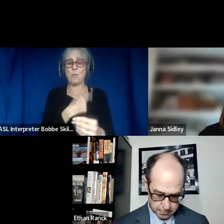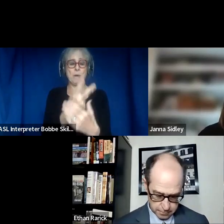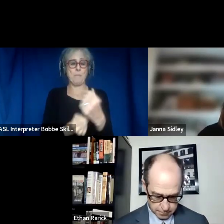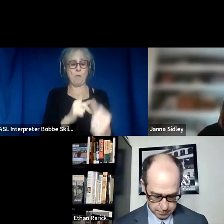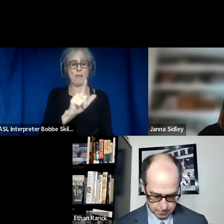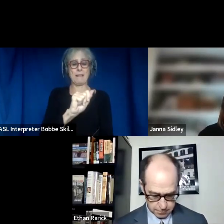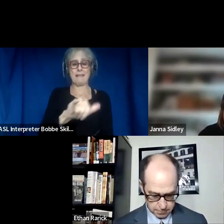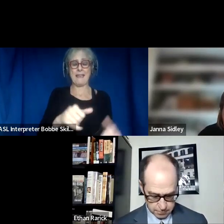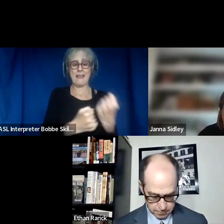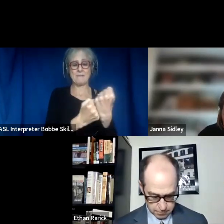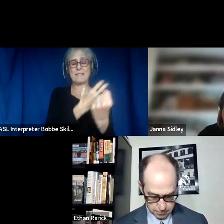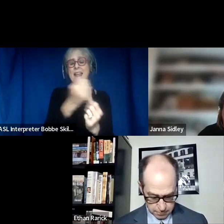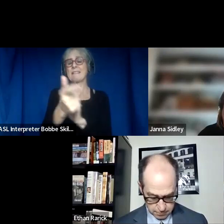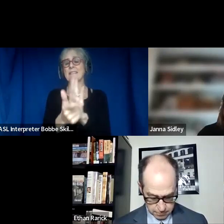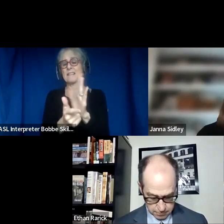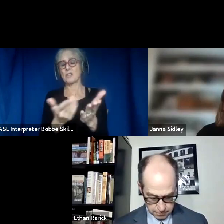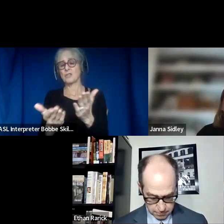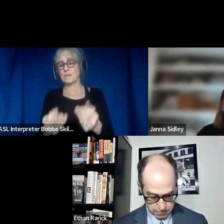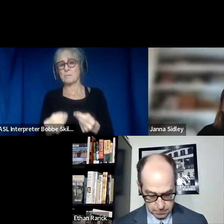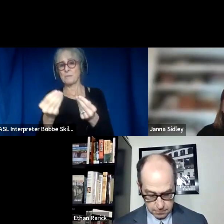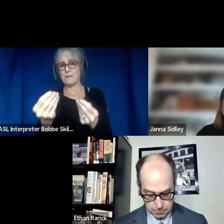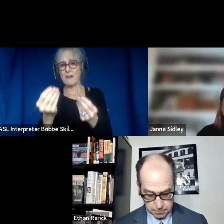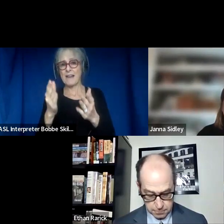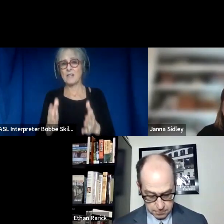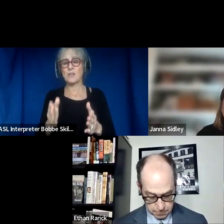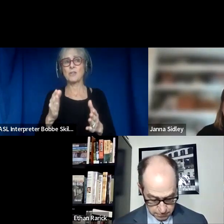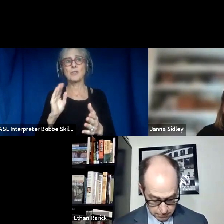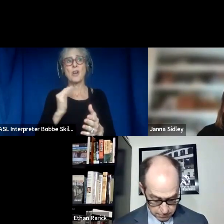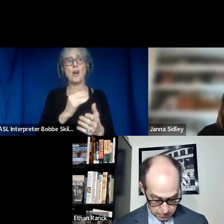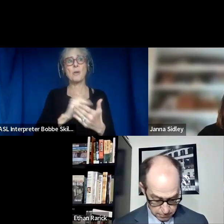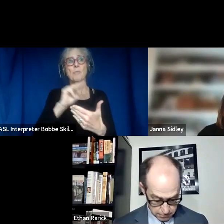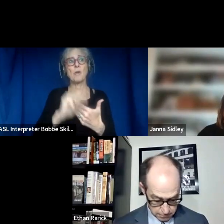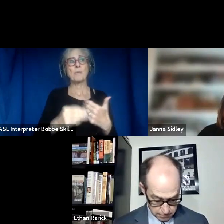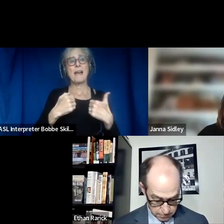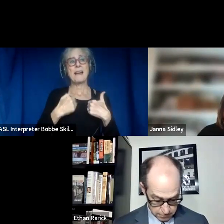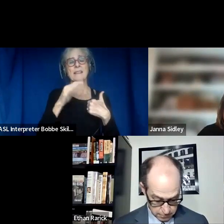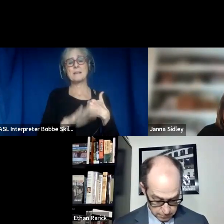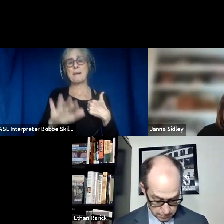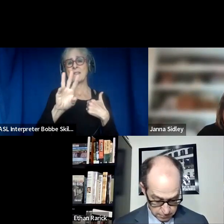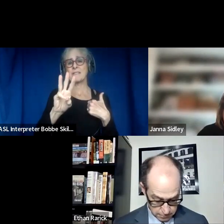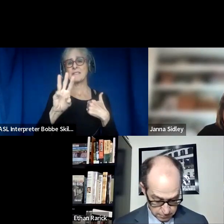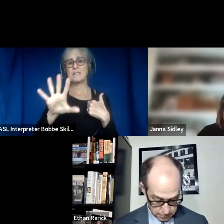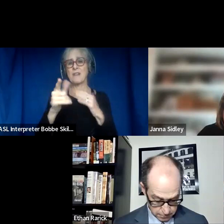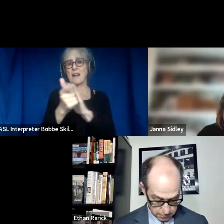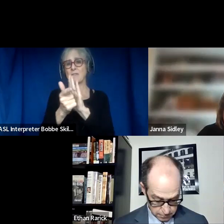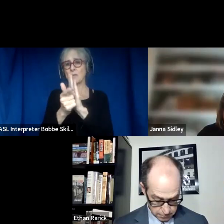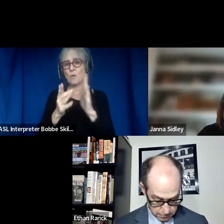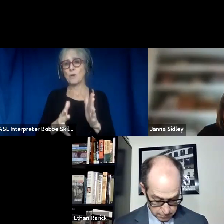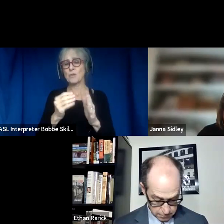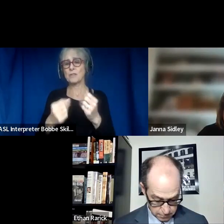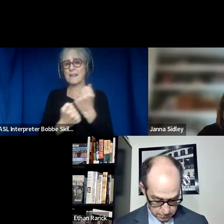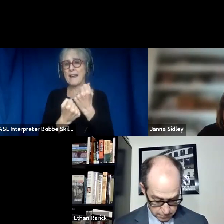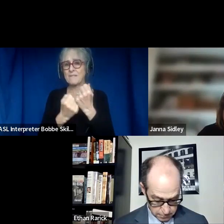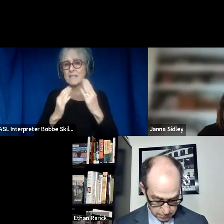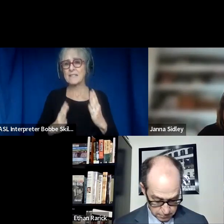legal service providers. We are a program of about 65 attorneys and advocates and support